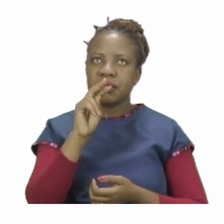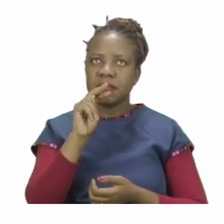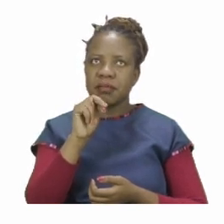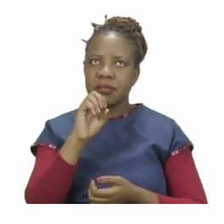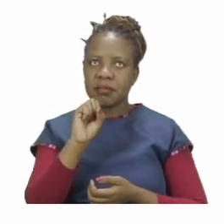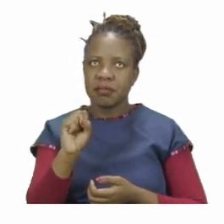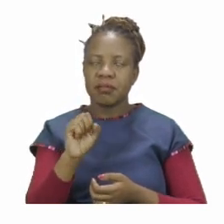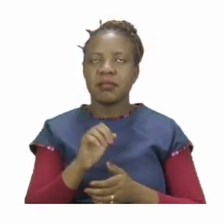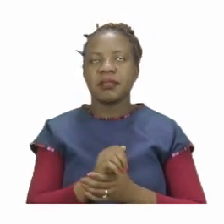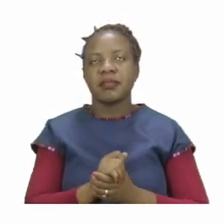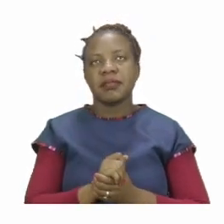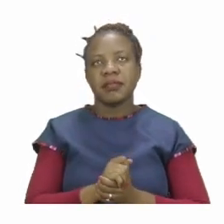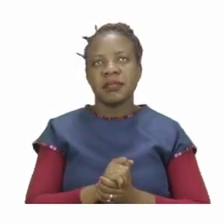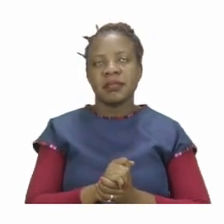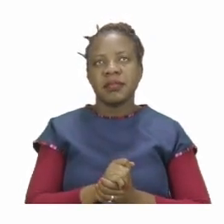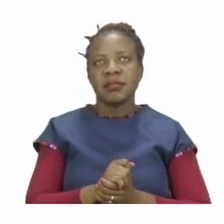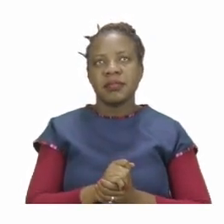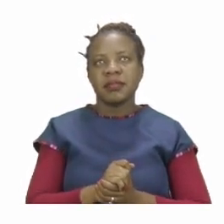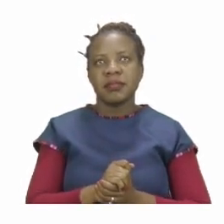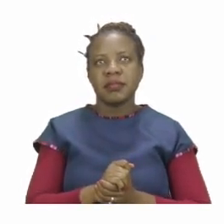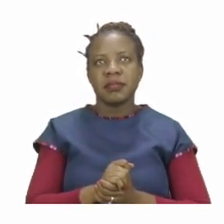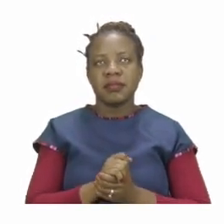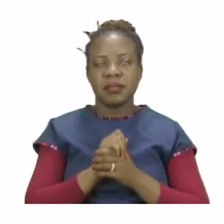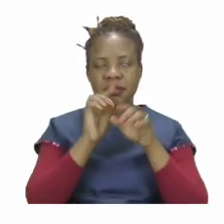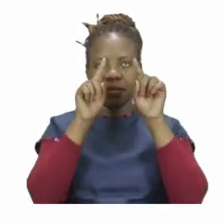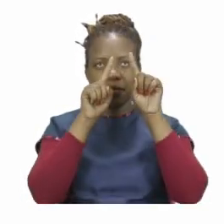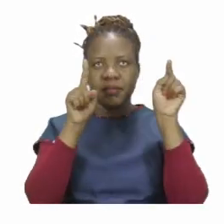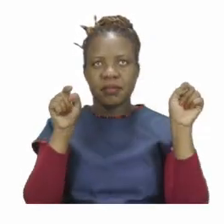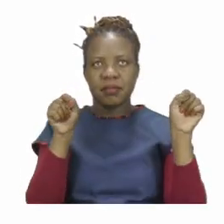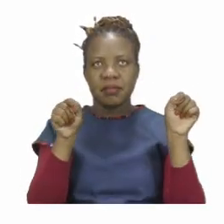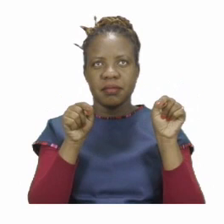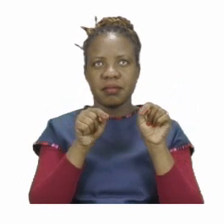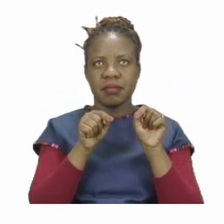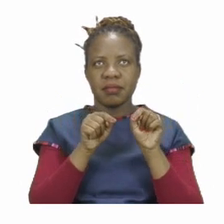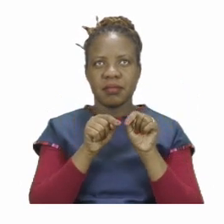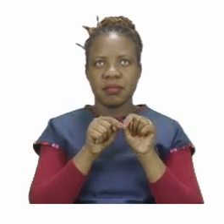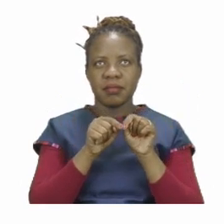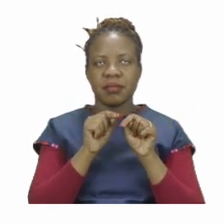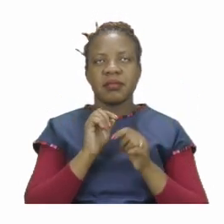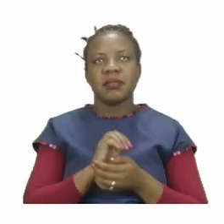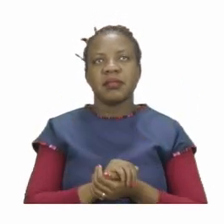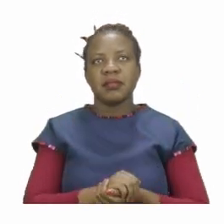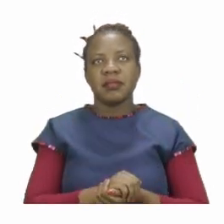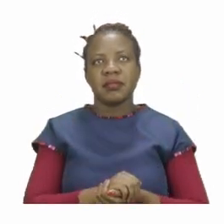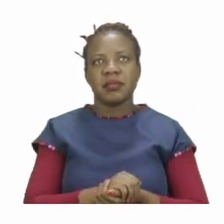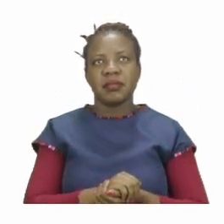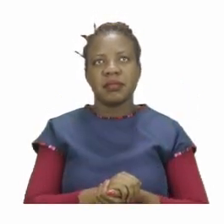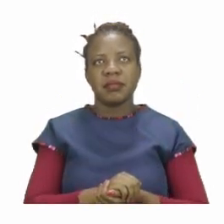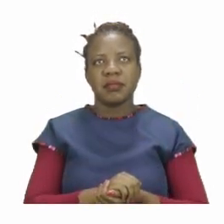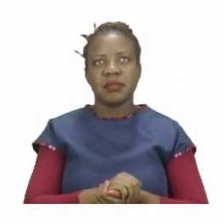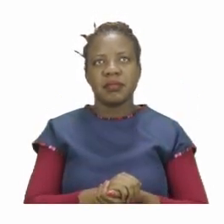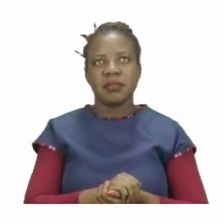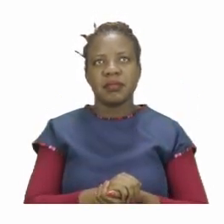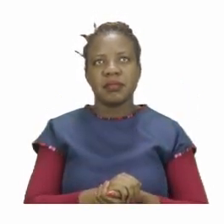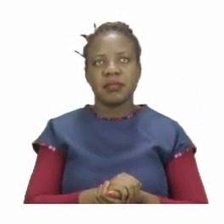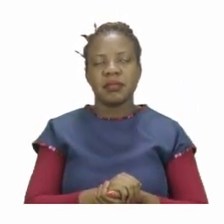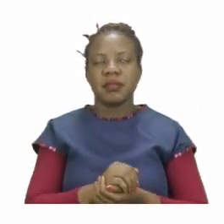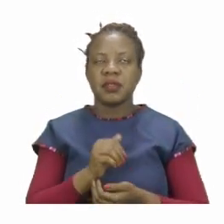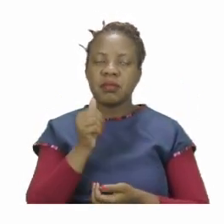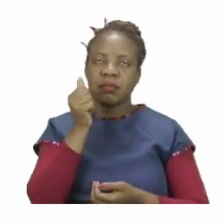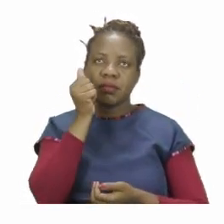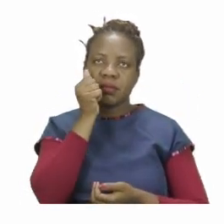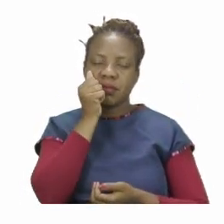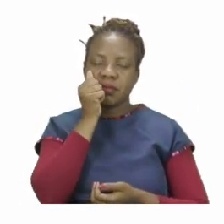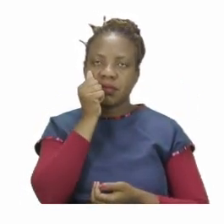comparison. In the block there it says, we are going to look at adjectives of